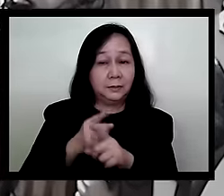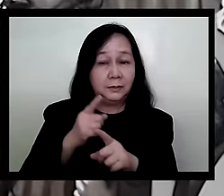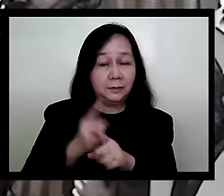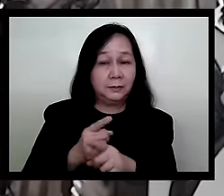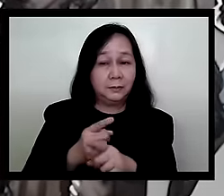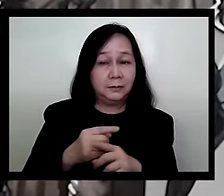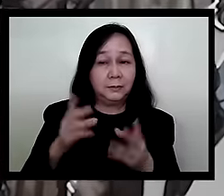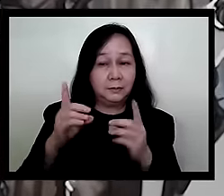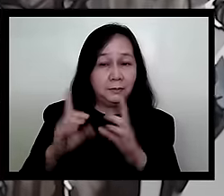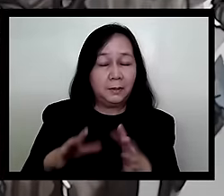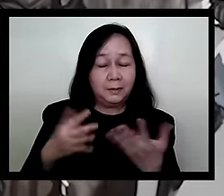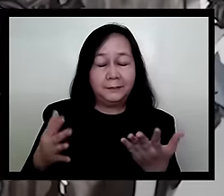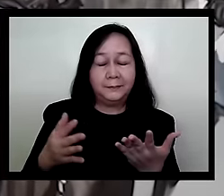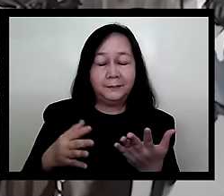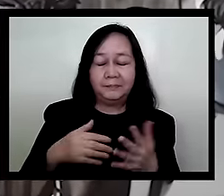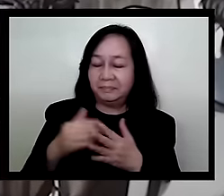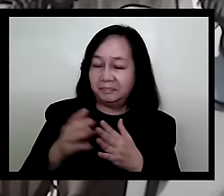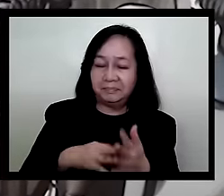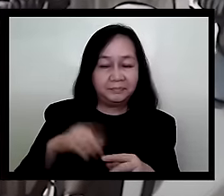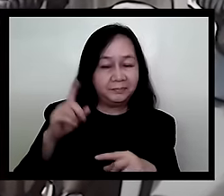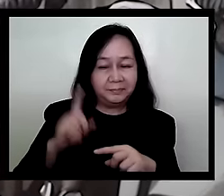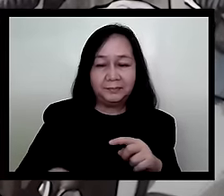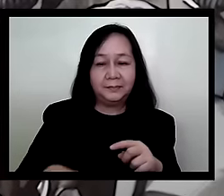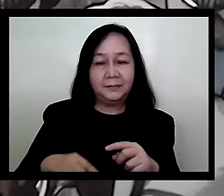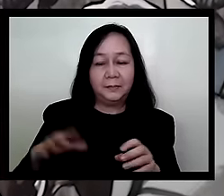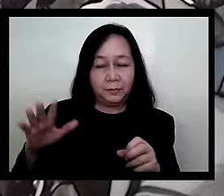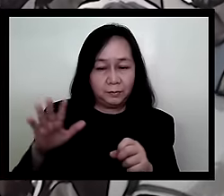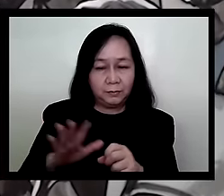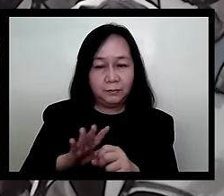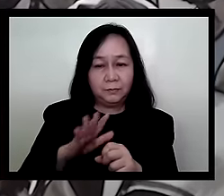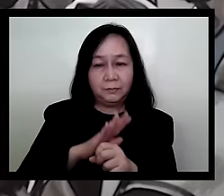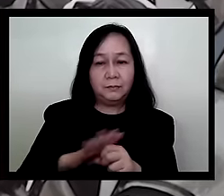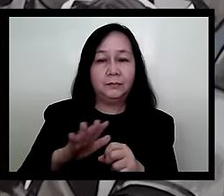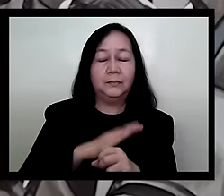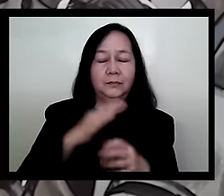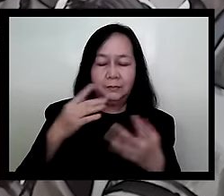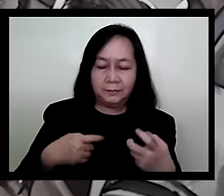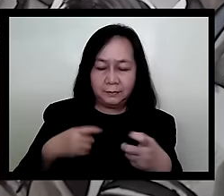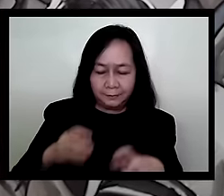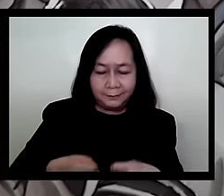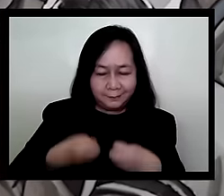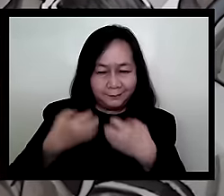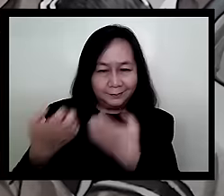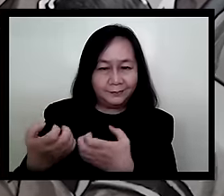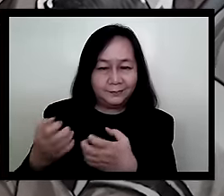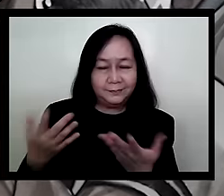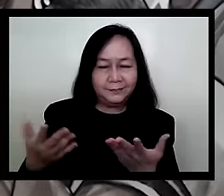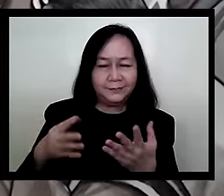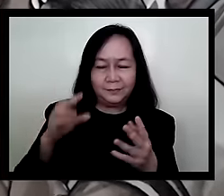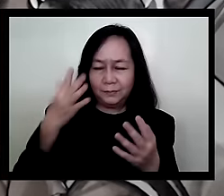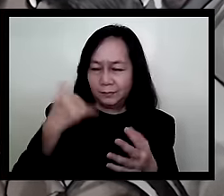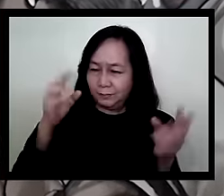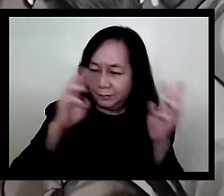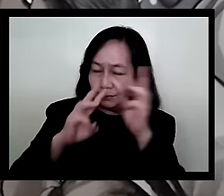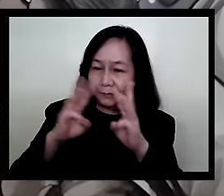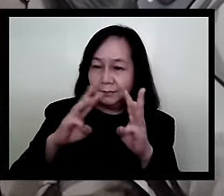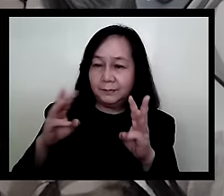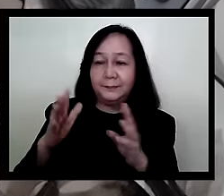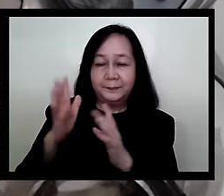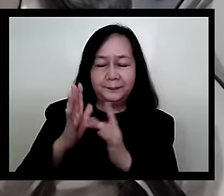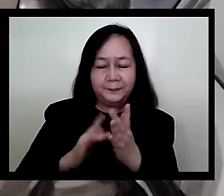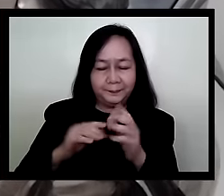even though they cannot fully articulate what's keeping them anxious Jesus keeps on teaching them